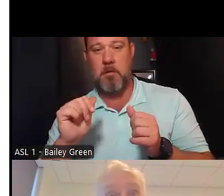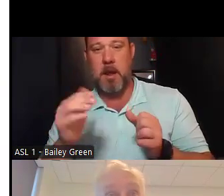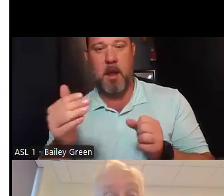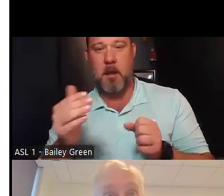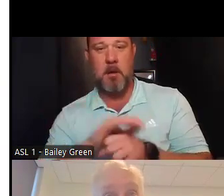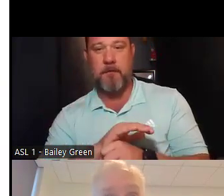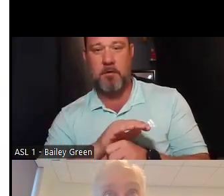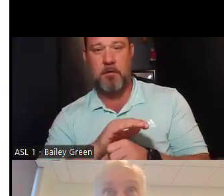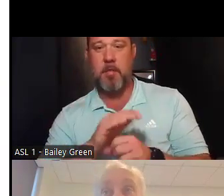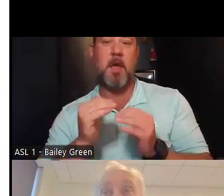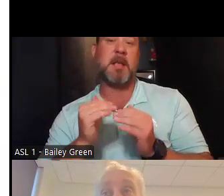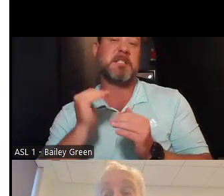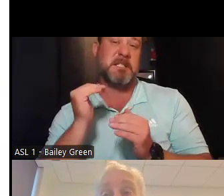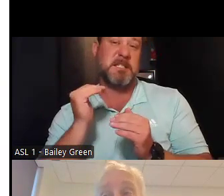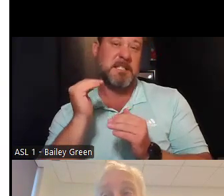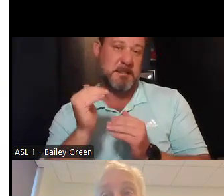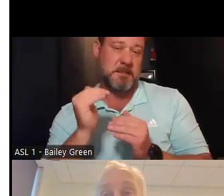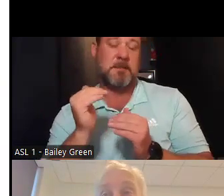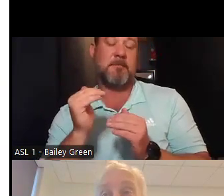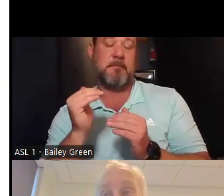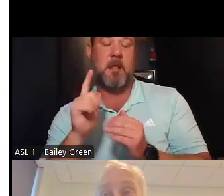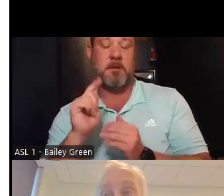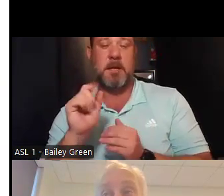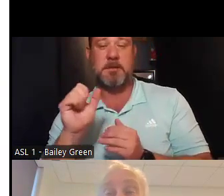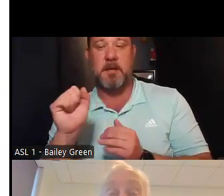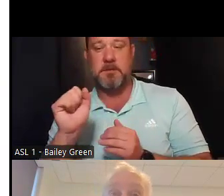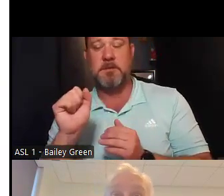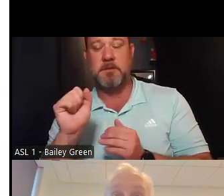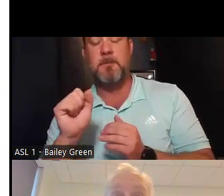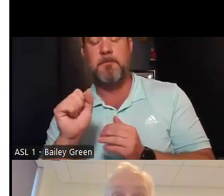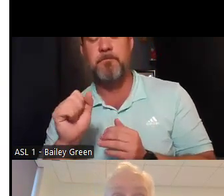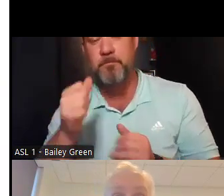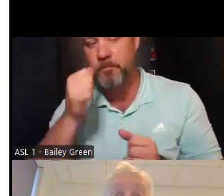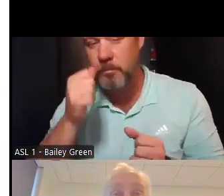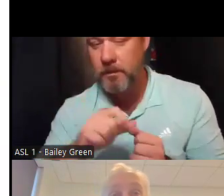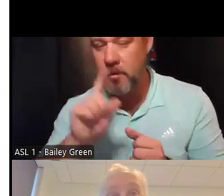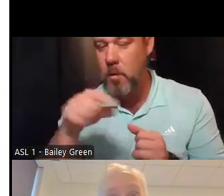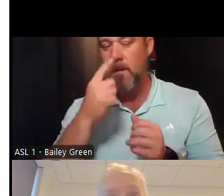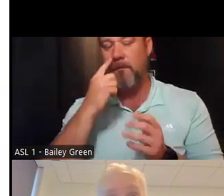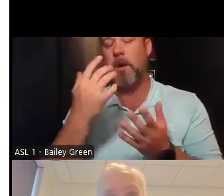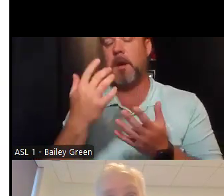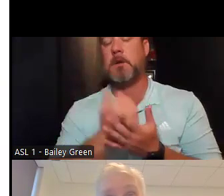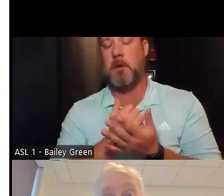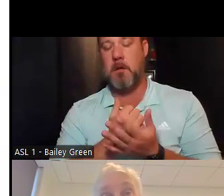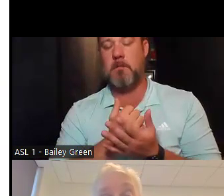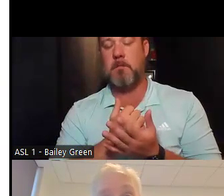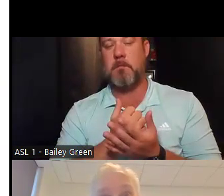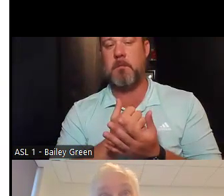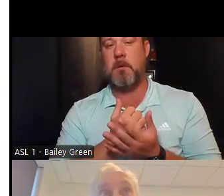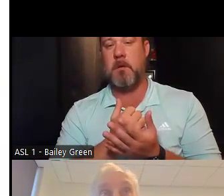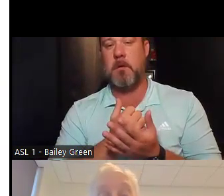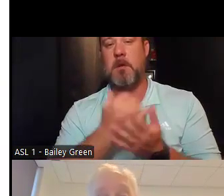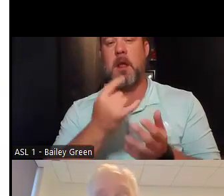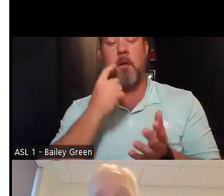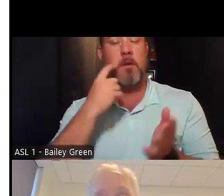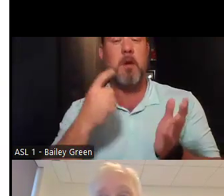the extensive LTSS in general. Now, remember, this is just for income. So we're going to go for a minute and